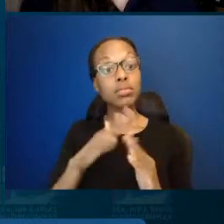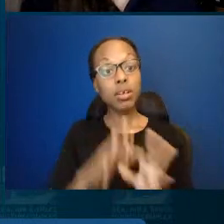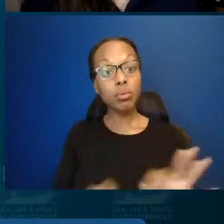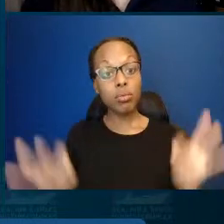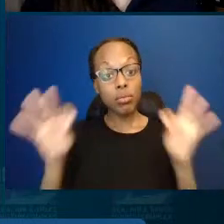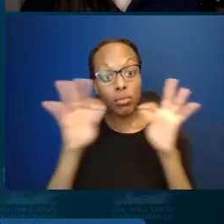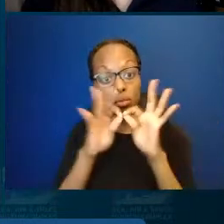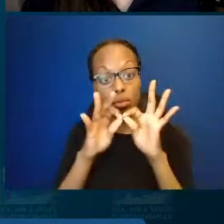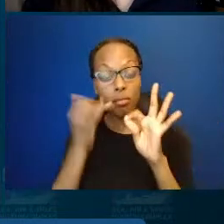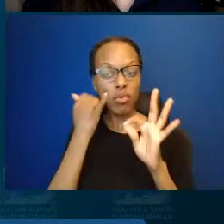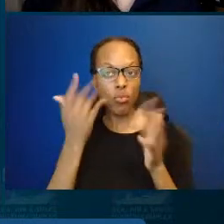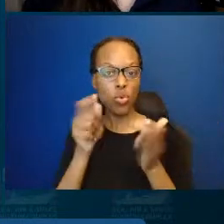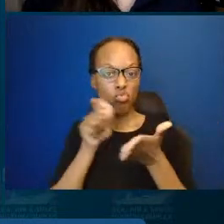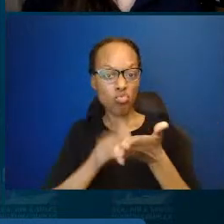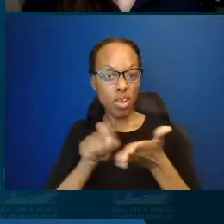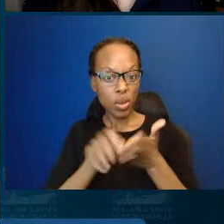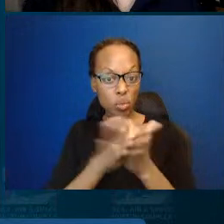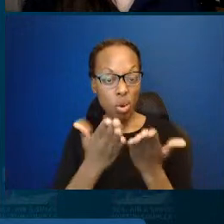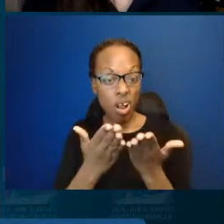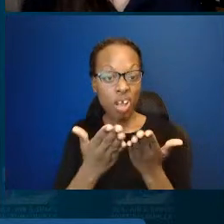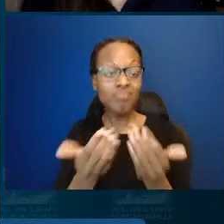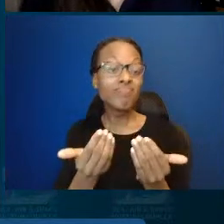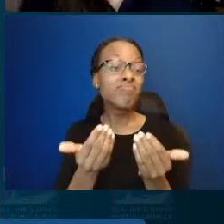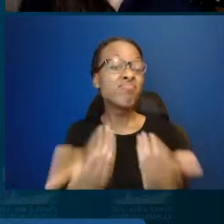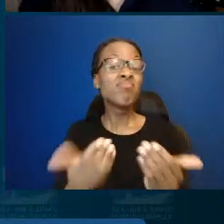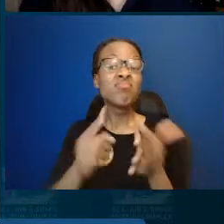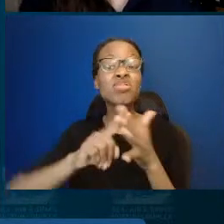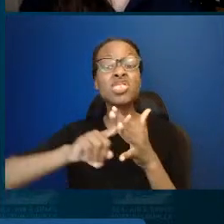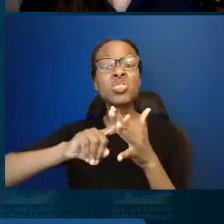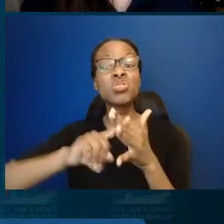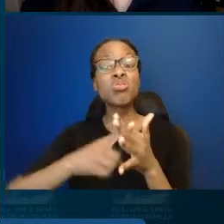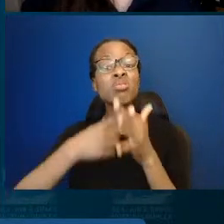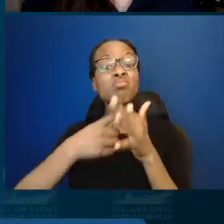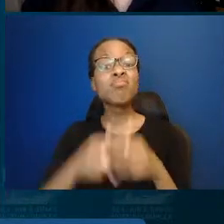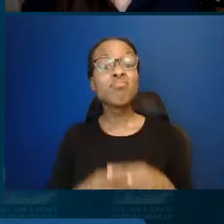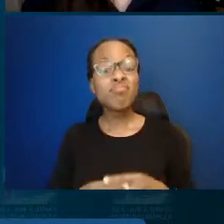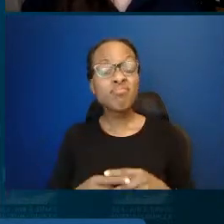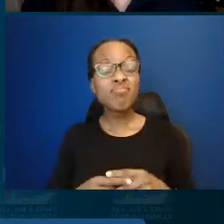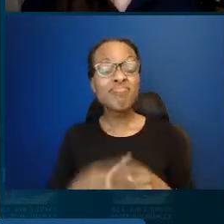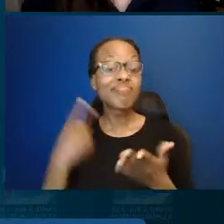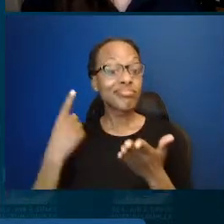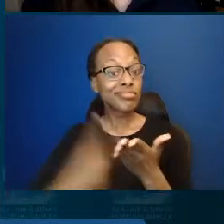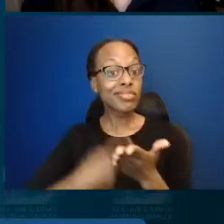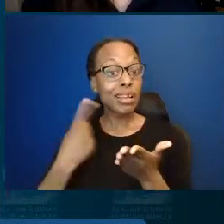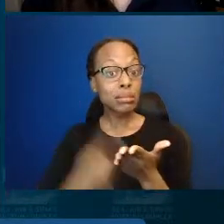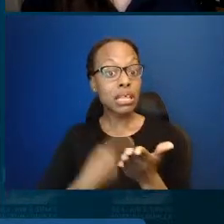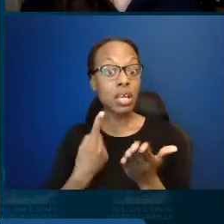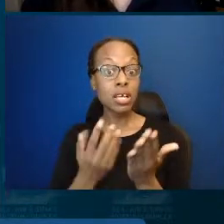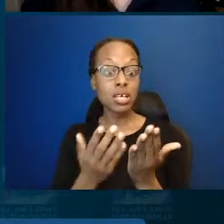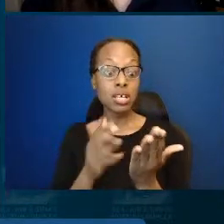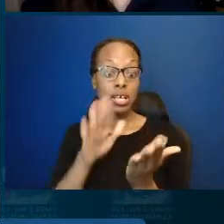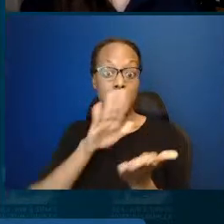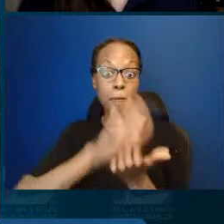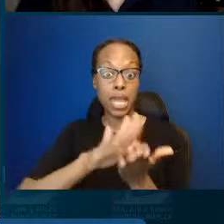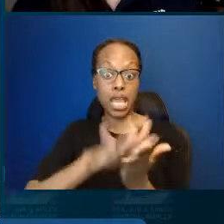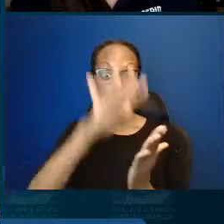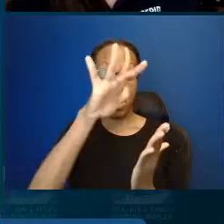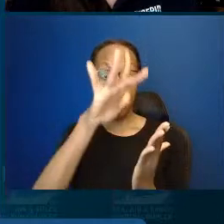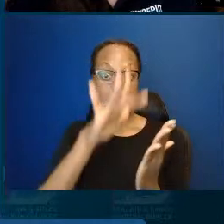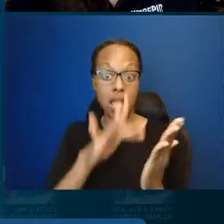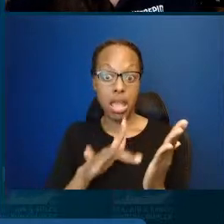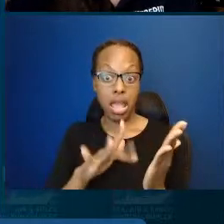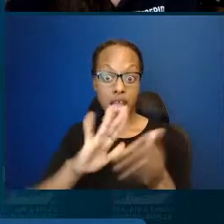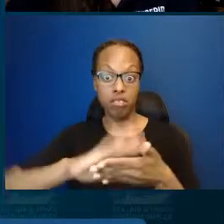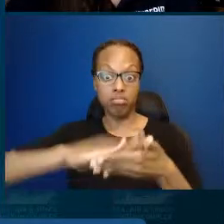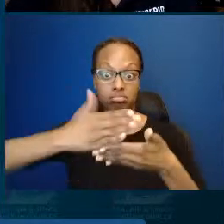you want to write a book is just start writing. Sometimes it can be so hard to stare at that blank screen